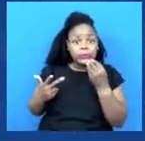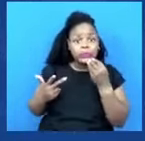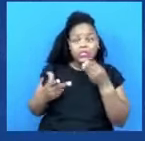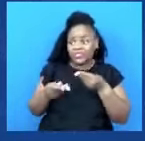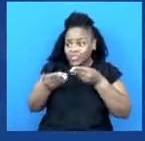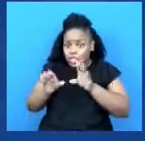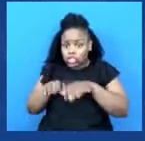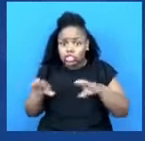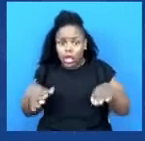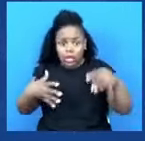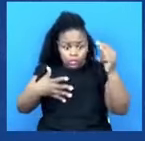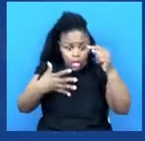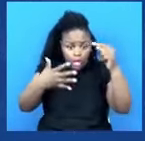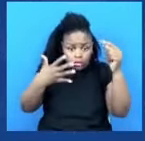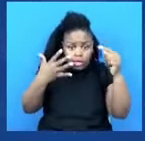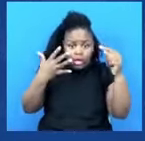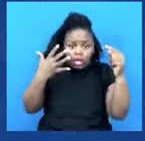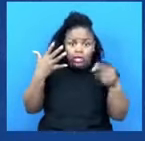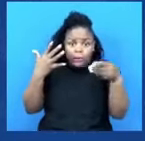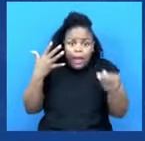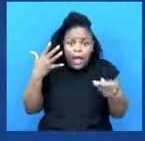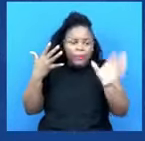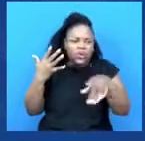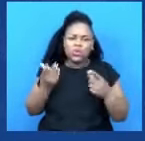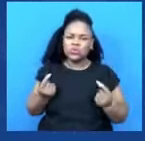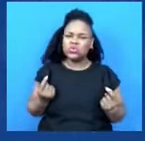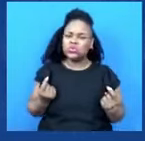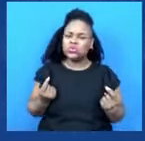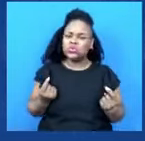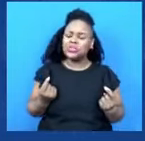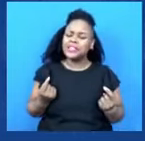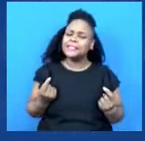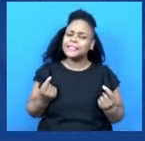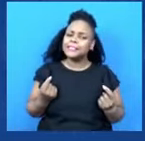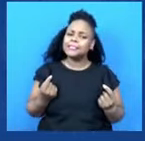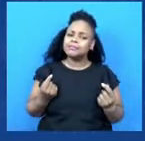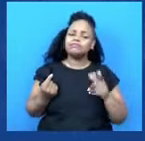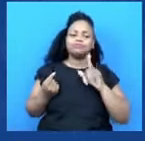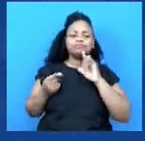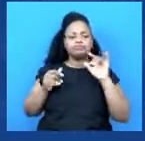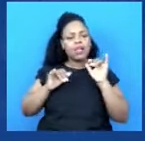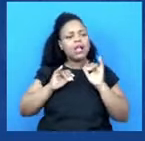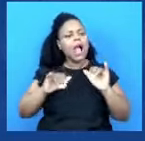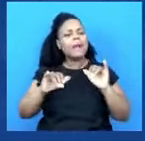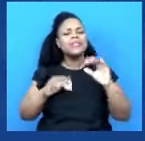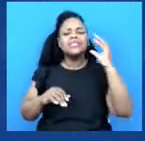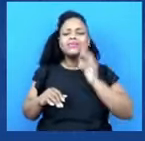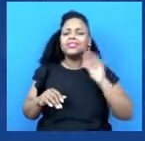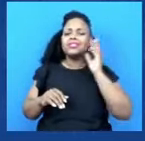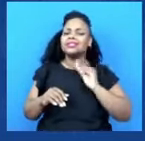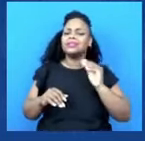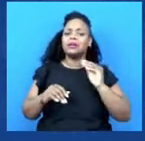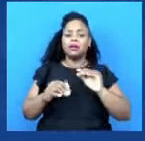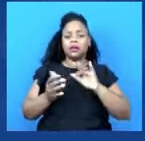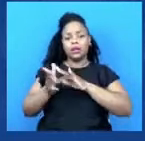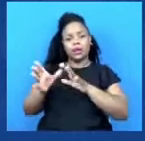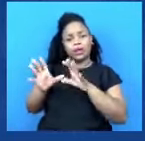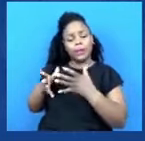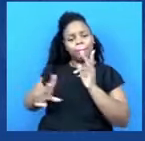And that's the case for a lot of working families and seniors, even if you can get the care you need. But